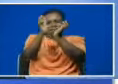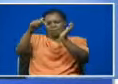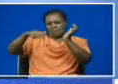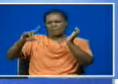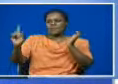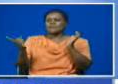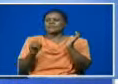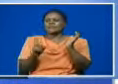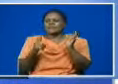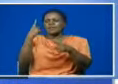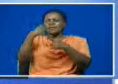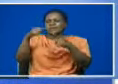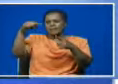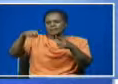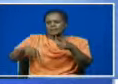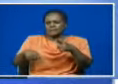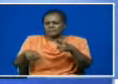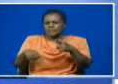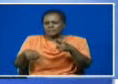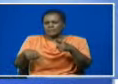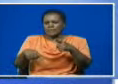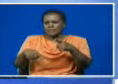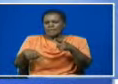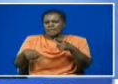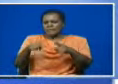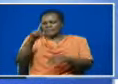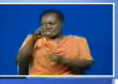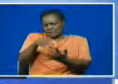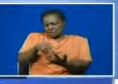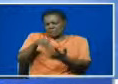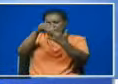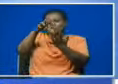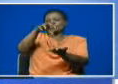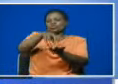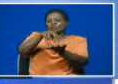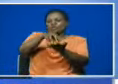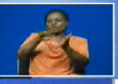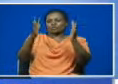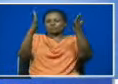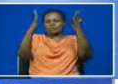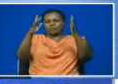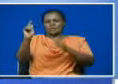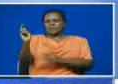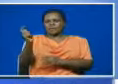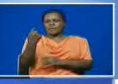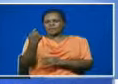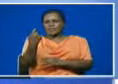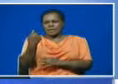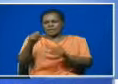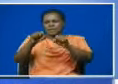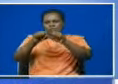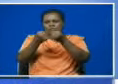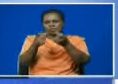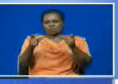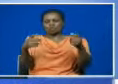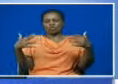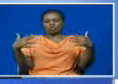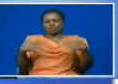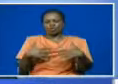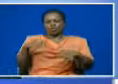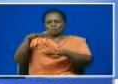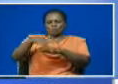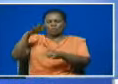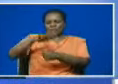Nairobi. This year's Jamhuri Day was marked under special circumstances, with Kenyans reeling from the socio-economic shockwaves of